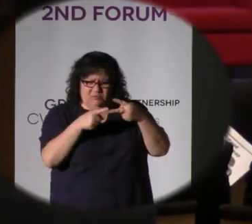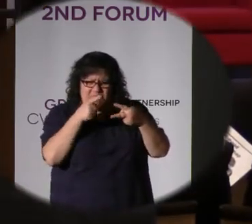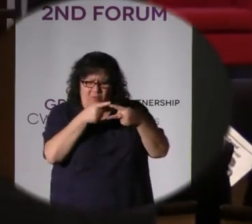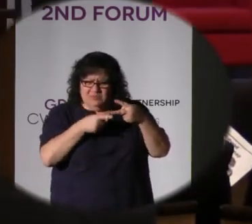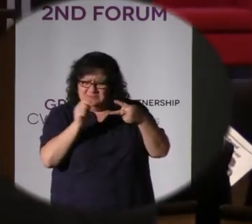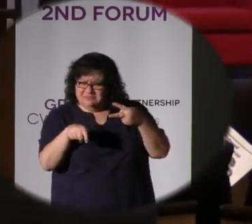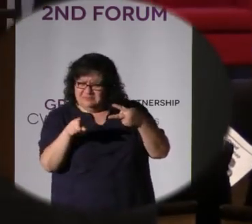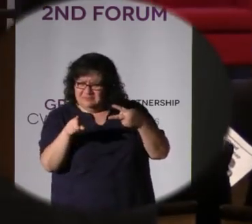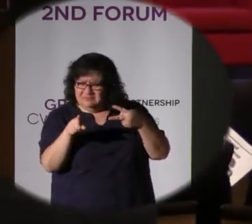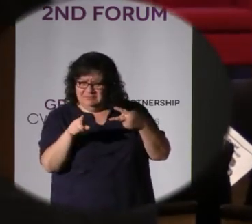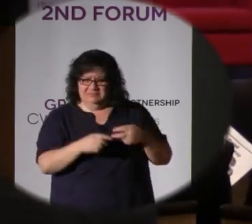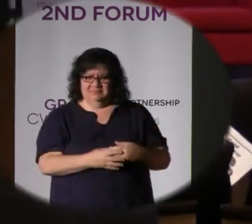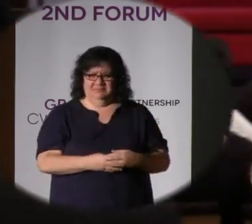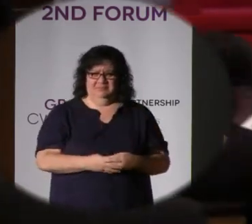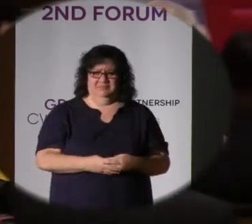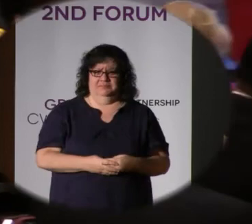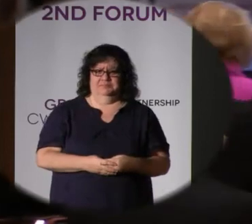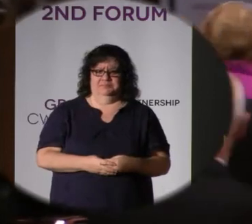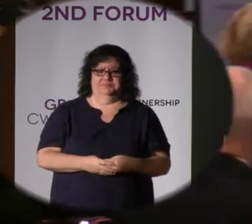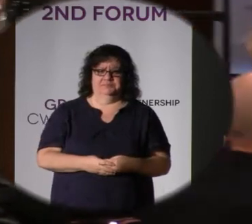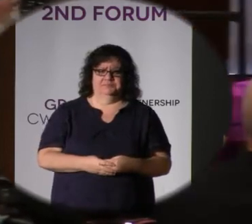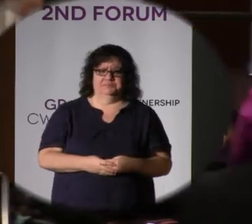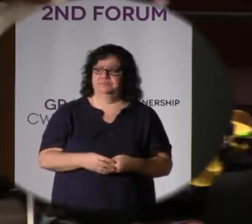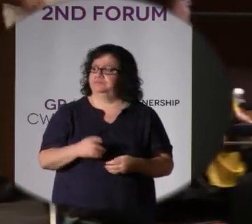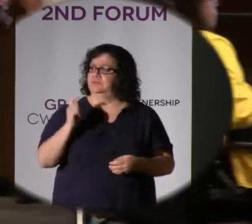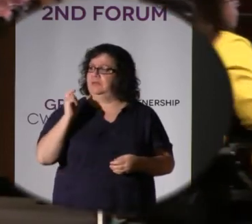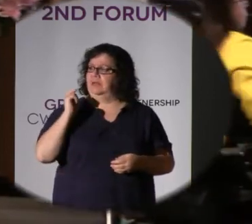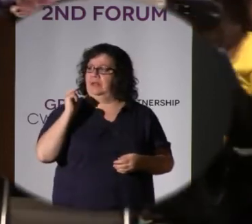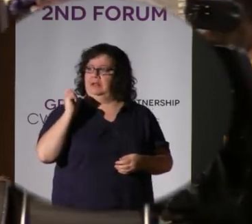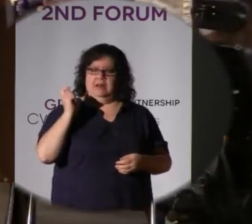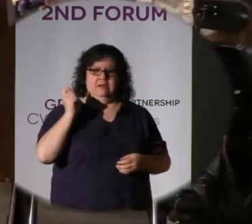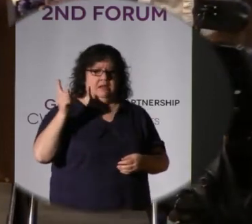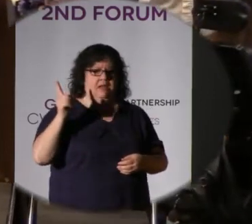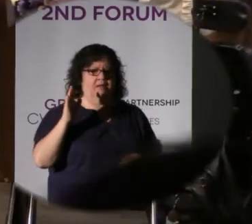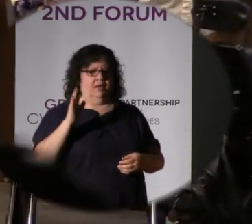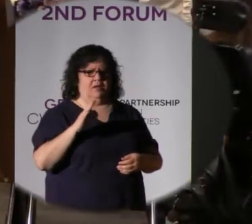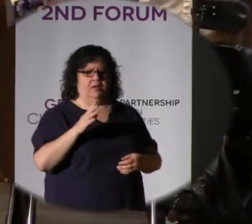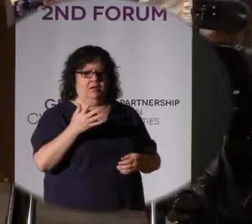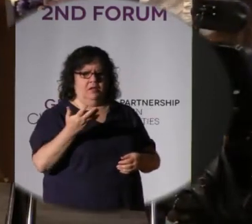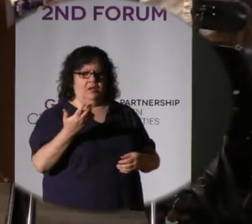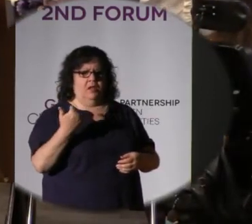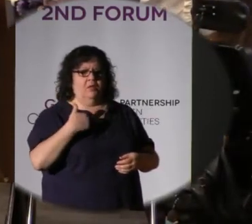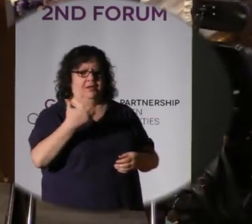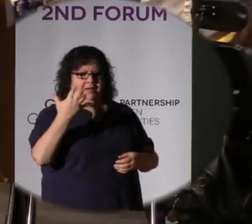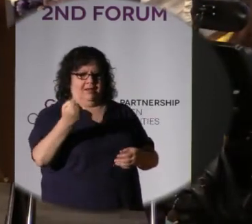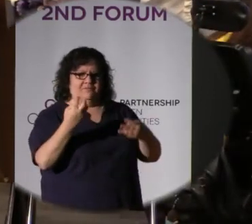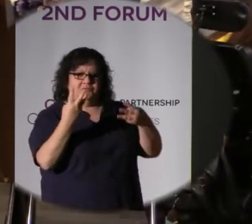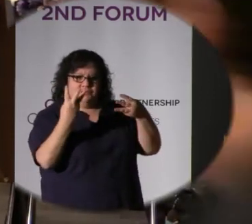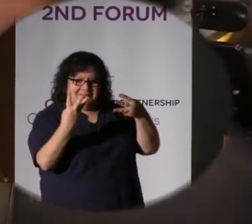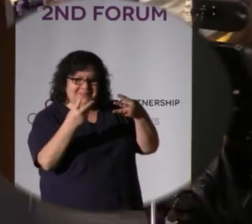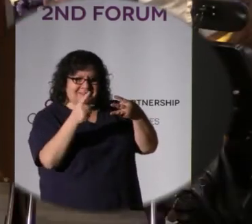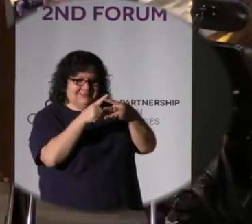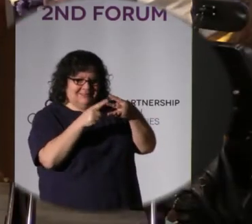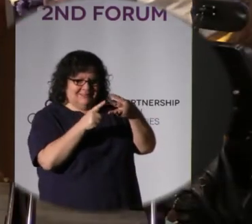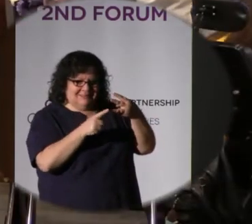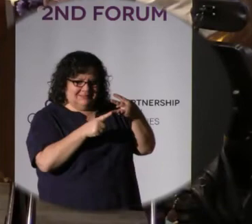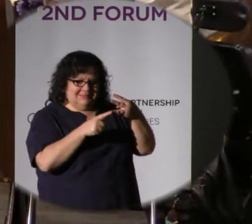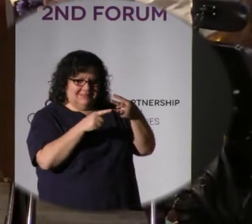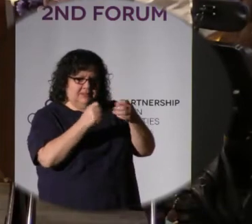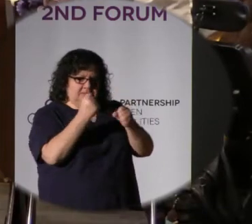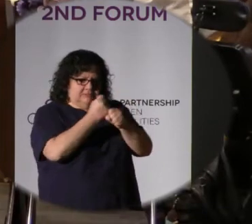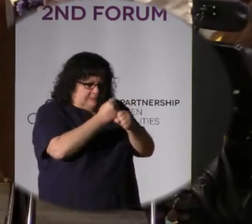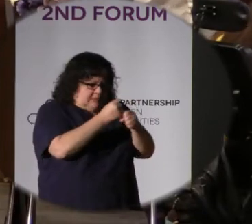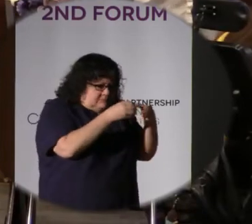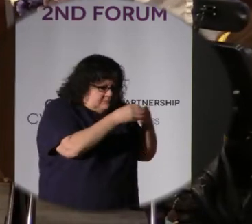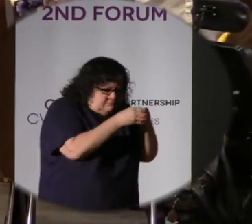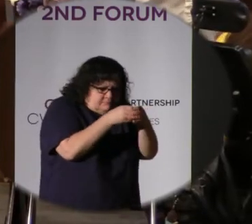Thank you. We actually don't have two task forces. We have three for the moment. And our structure is a bit